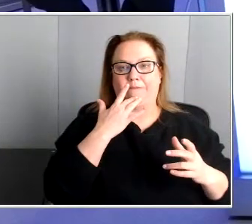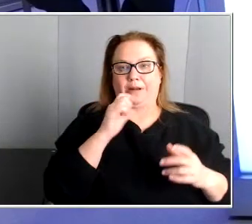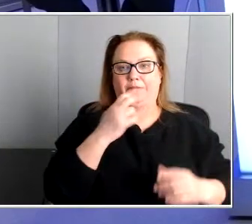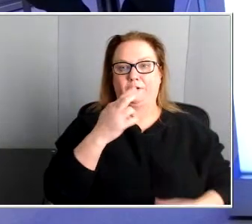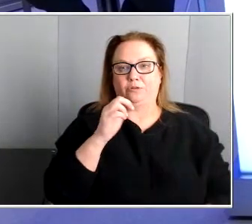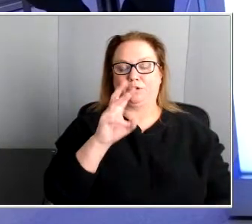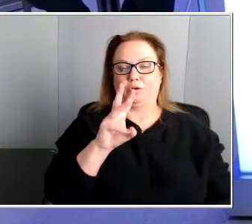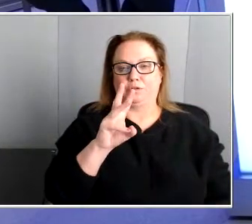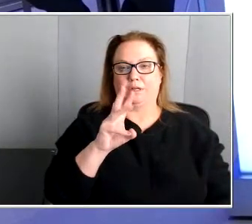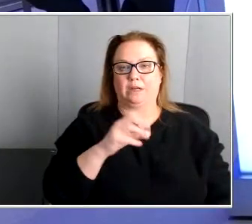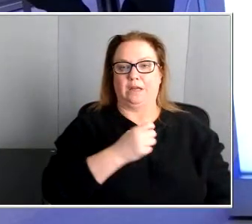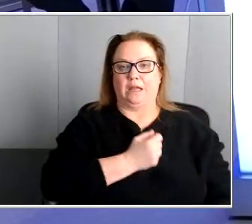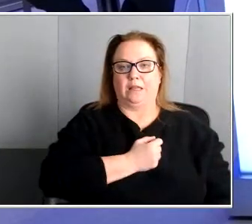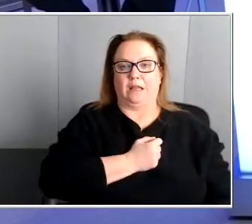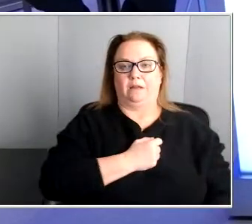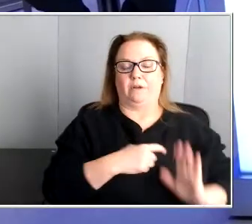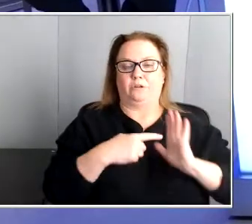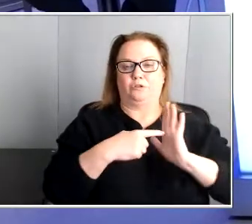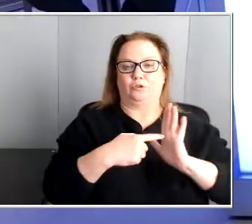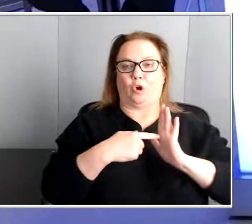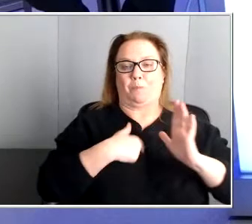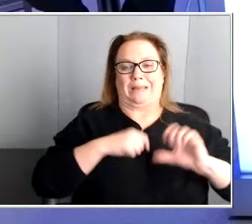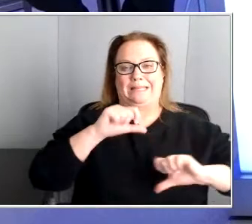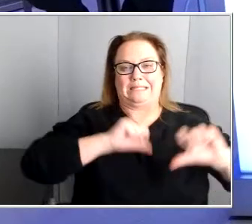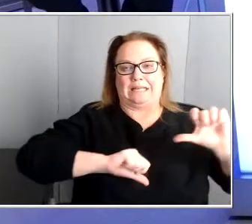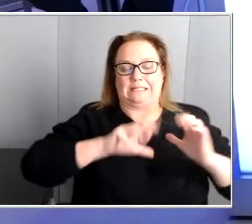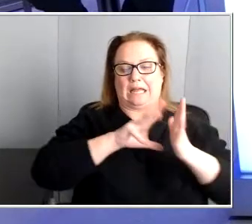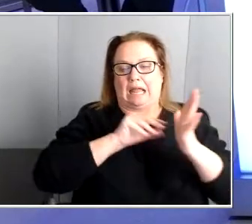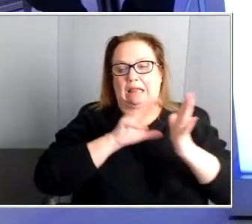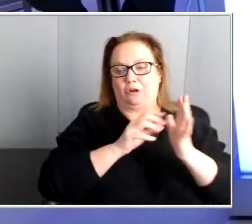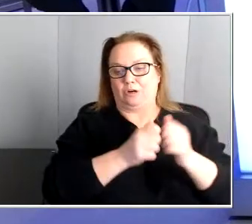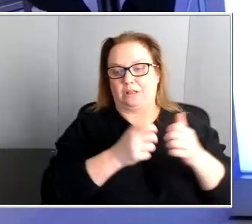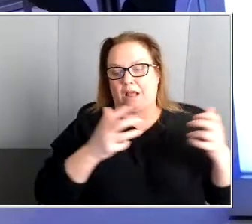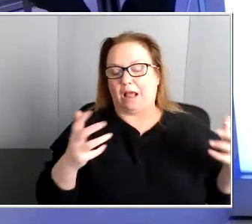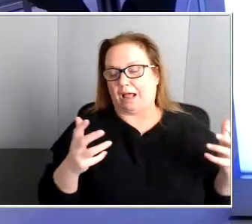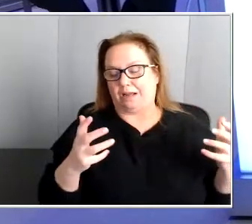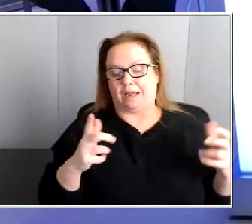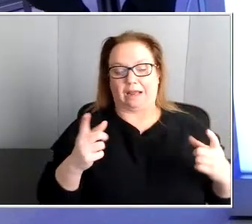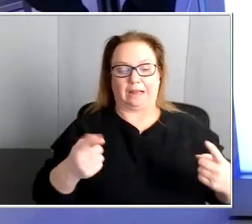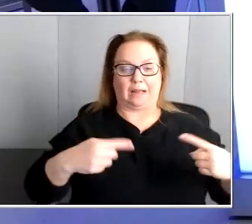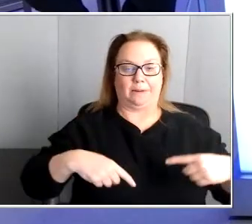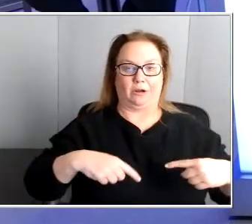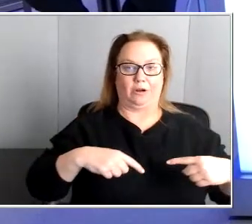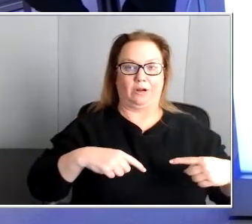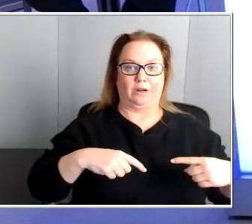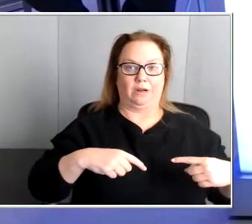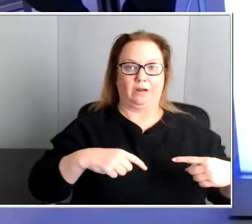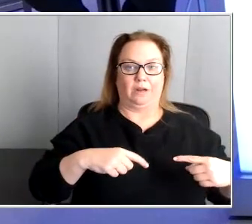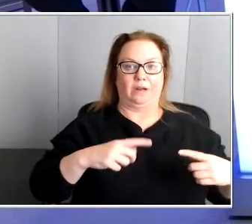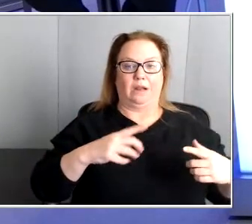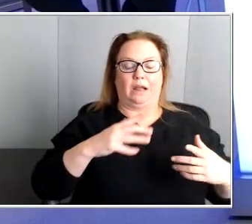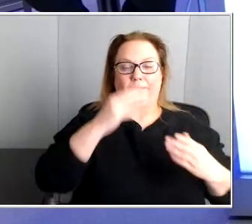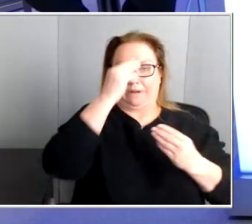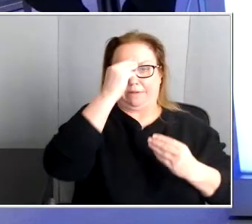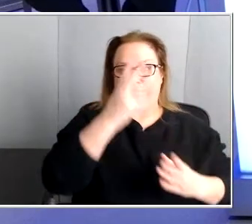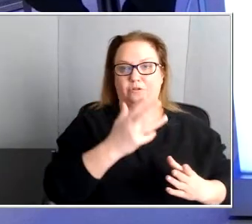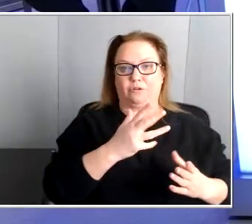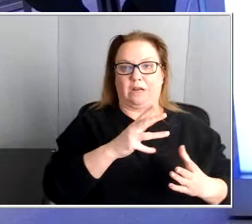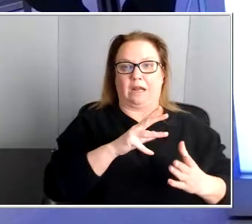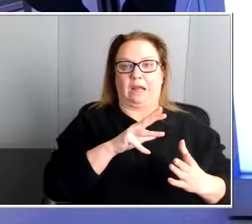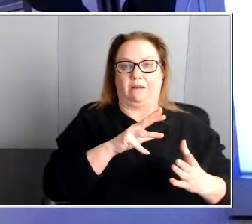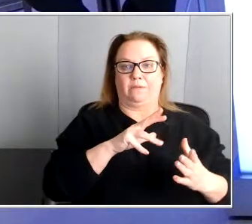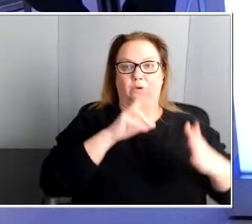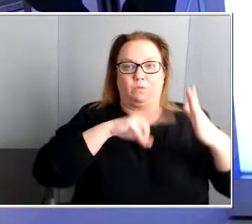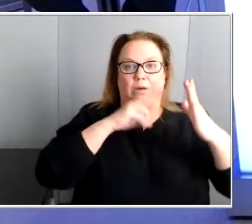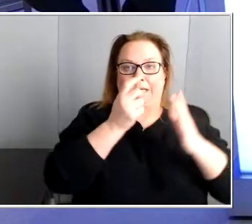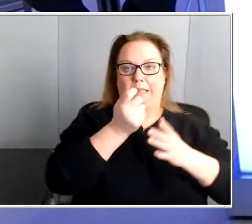Show Me the Science, and you know why I love it the most? I learn a lot. I come down here and I think, okay, I've got to be somewhat of a content expert, so I have to read a little bit. But more than that,